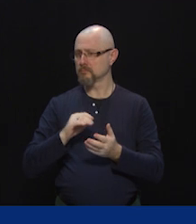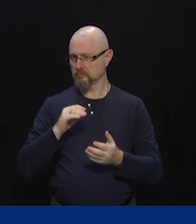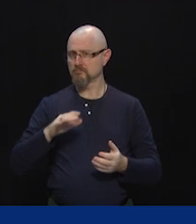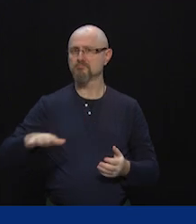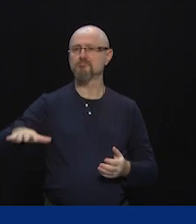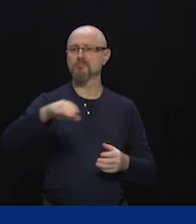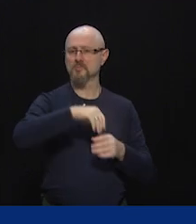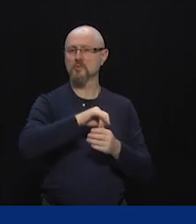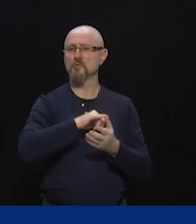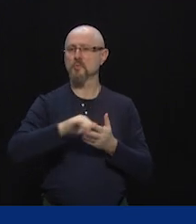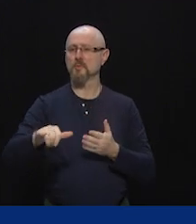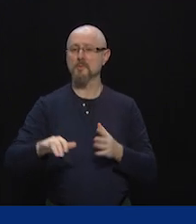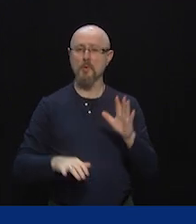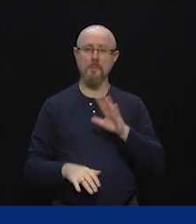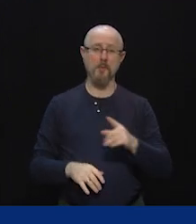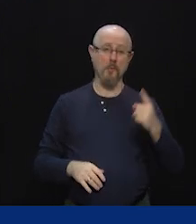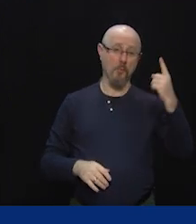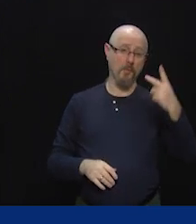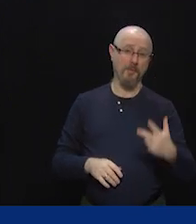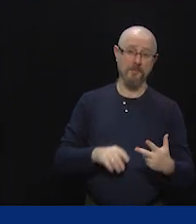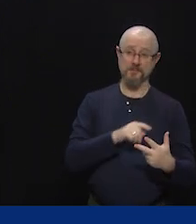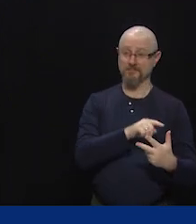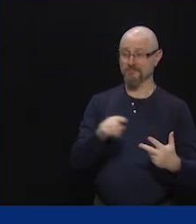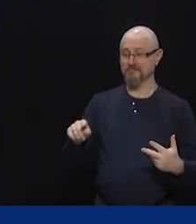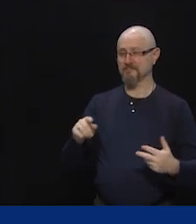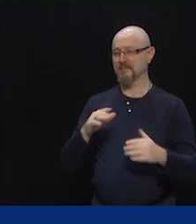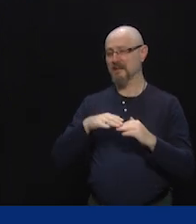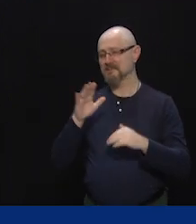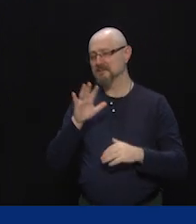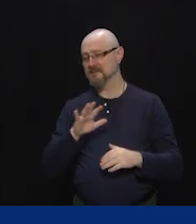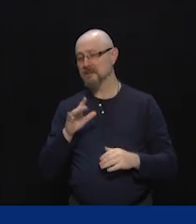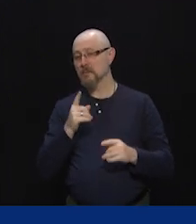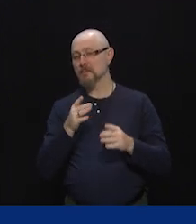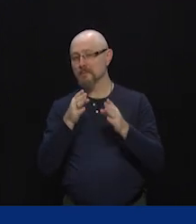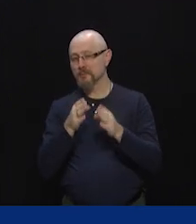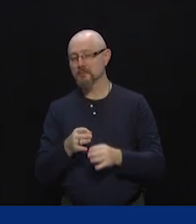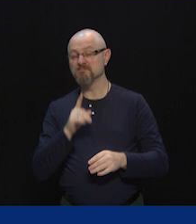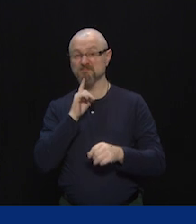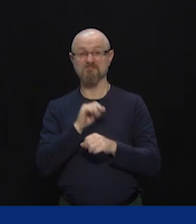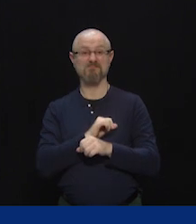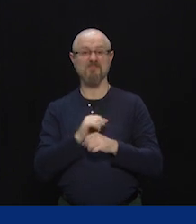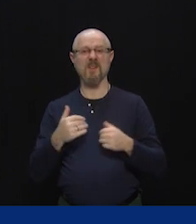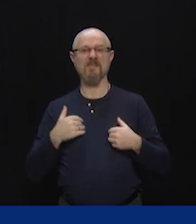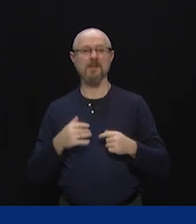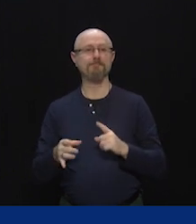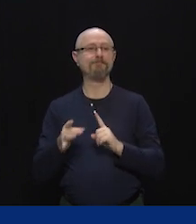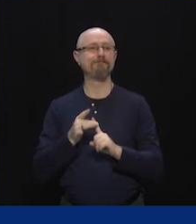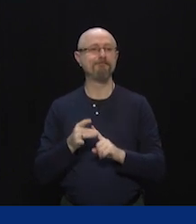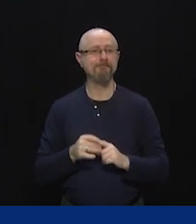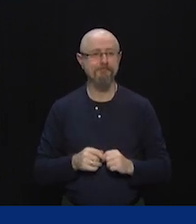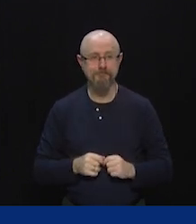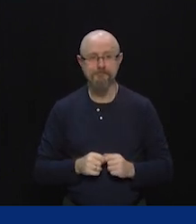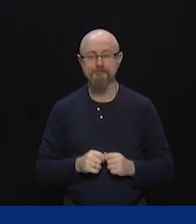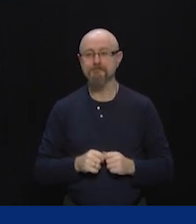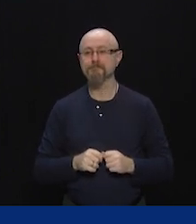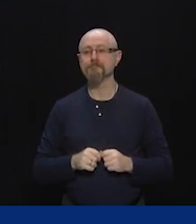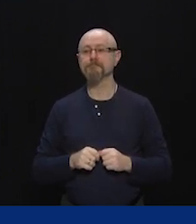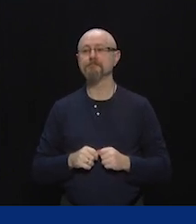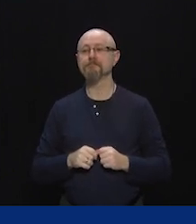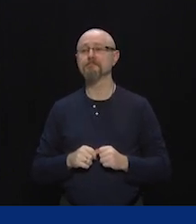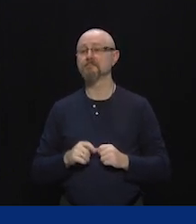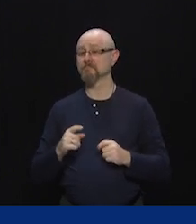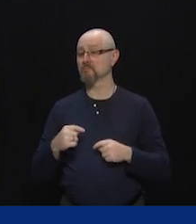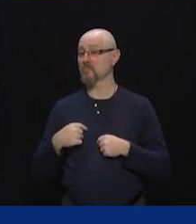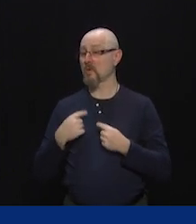those nursing homes with at least one resident who has COVID infection. We have done pretty well